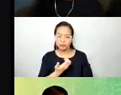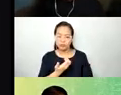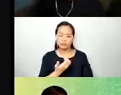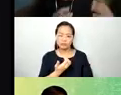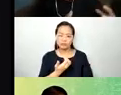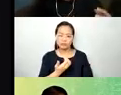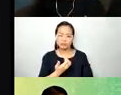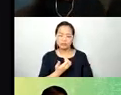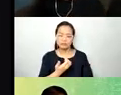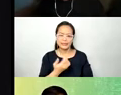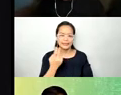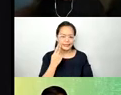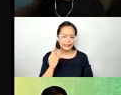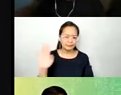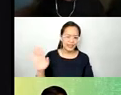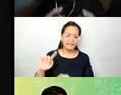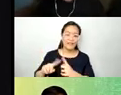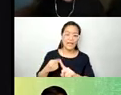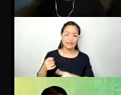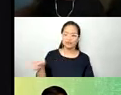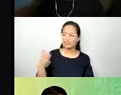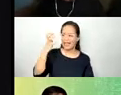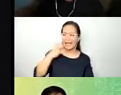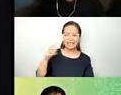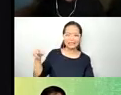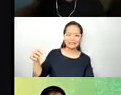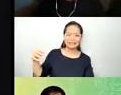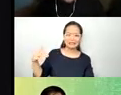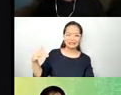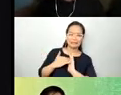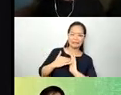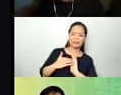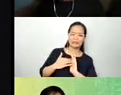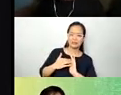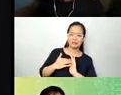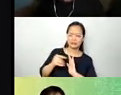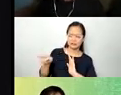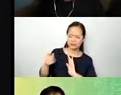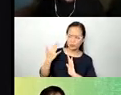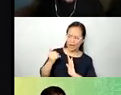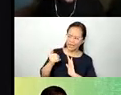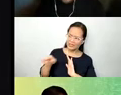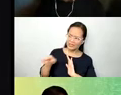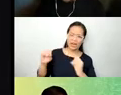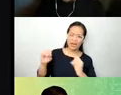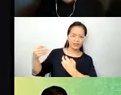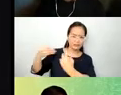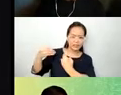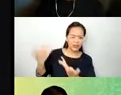in my friend's action was anger. Galit ba siya sa amin? Bakit tayo in-unfriend? Wala namang